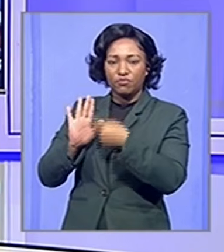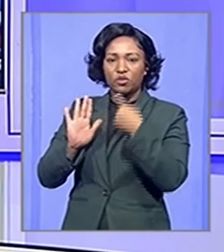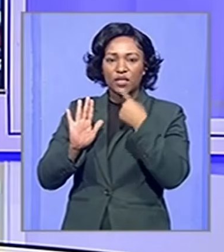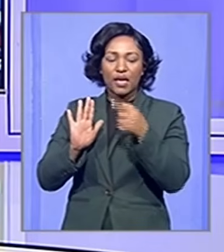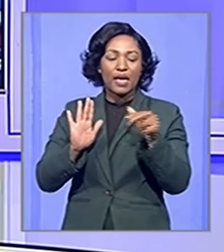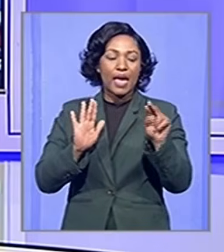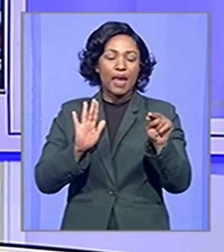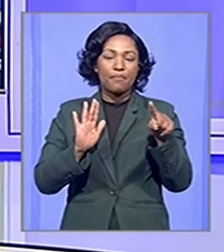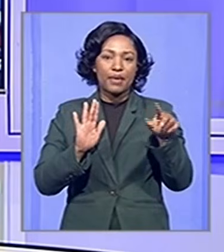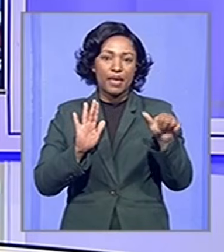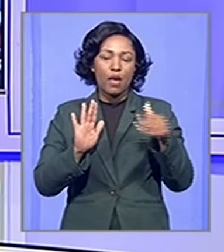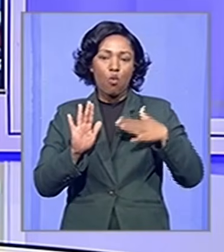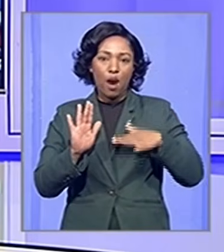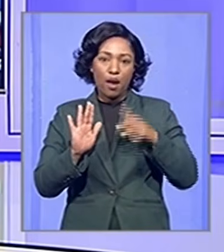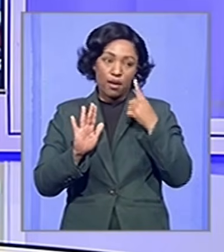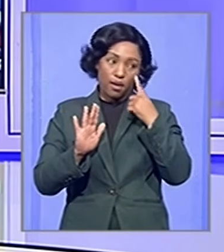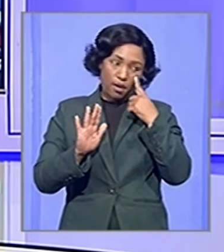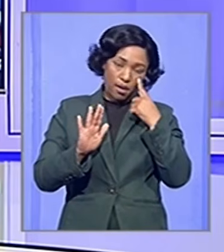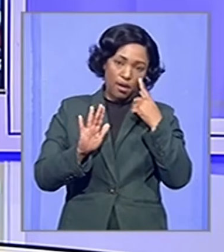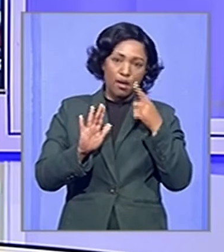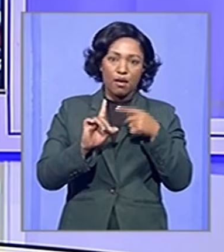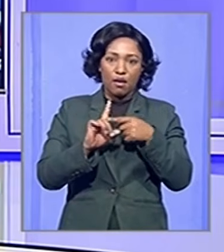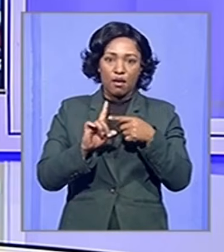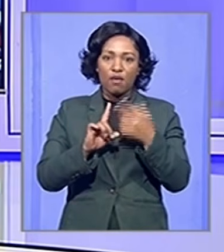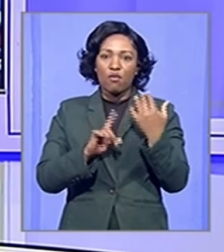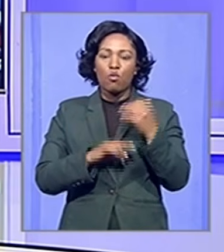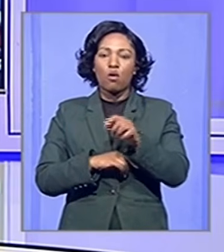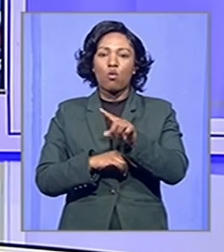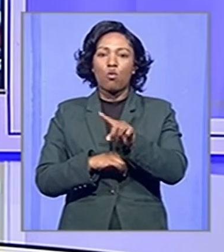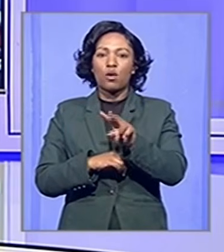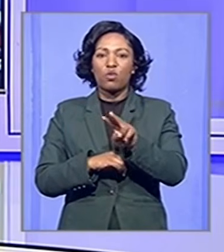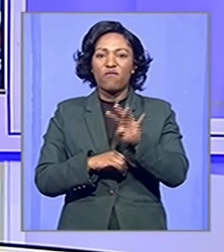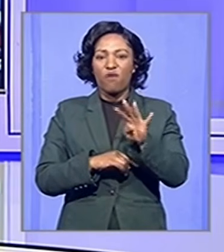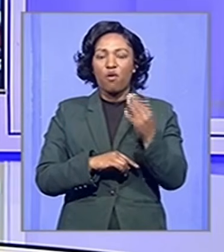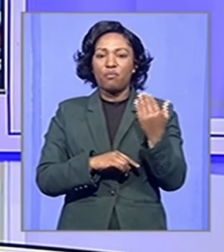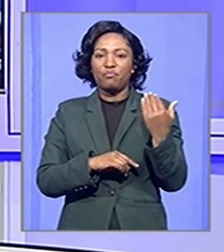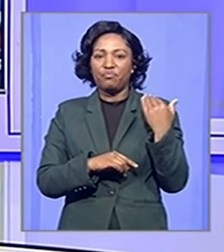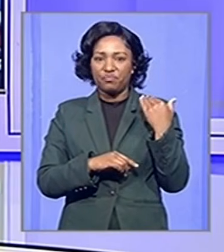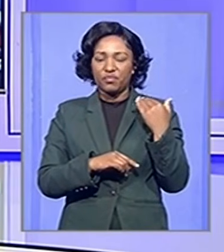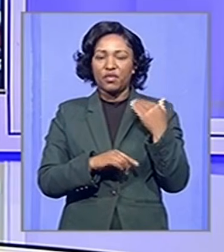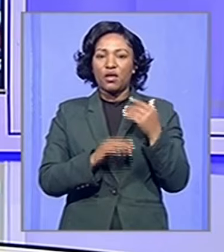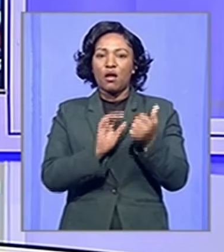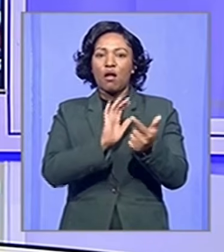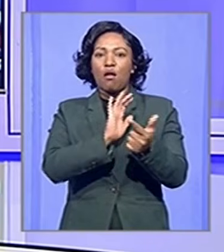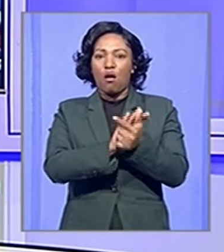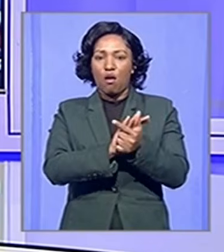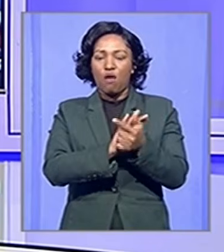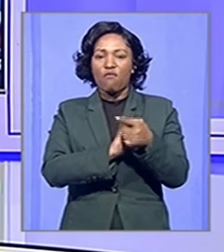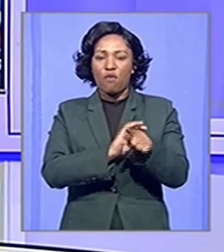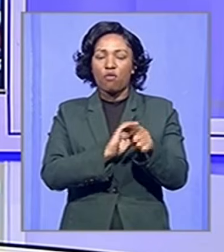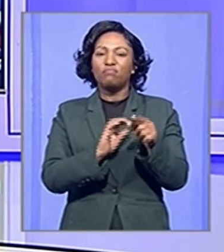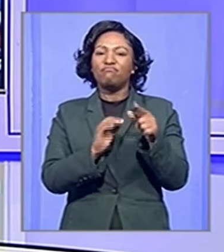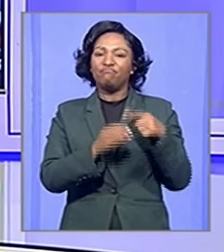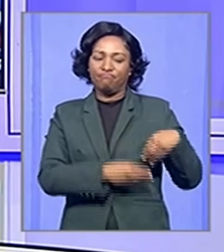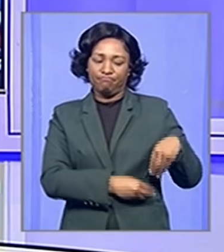Jansen ho ba paki tlasa karolo ya 120 a na le metswemene ya molao wa diketso tsa bonokwane. Diqoso kgahlano le